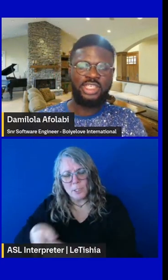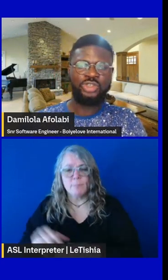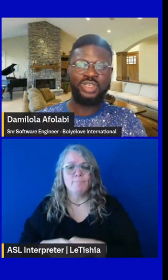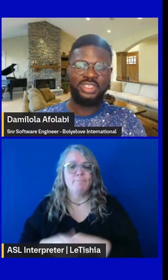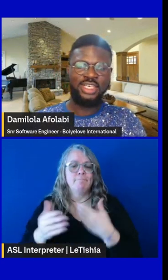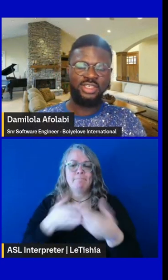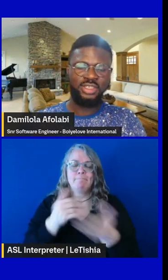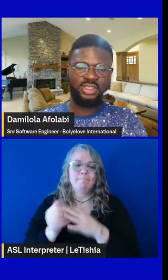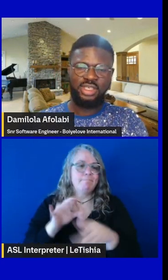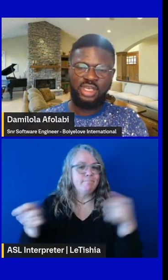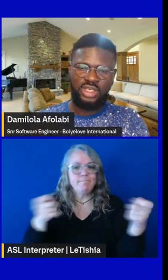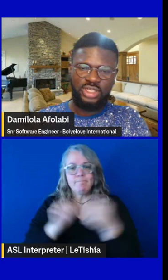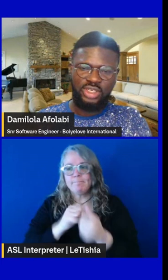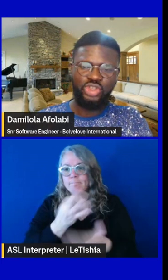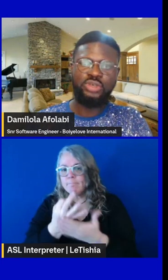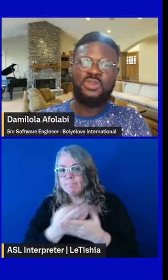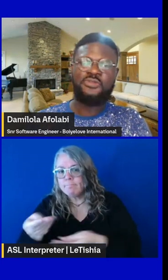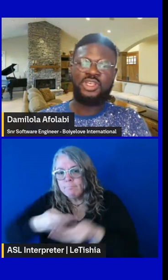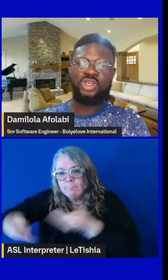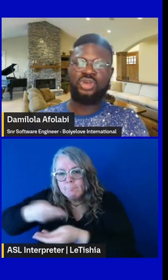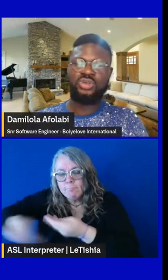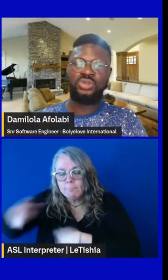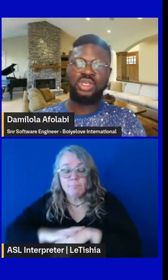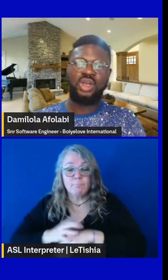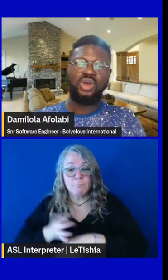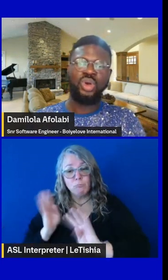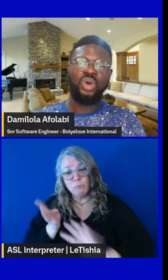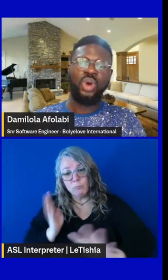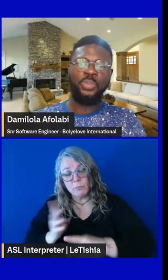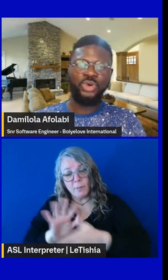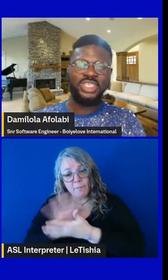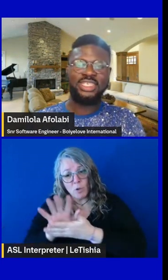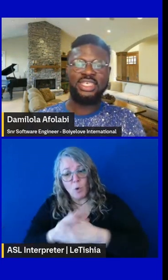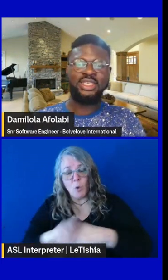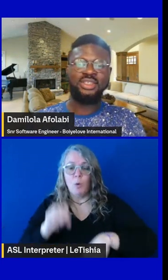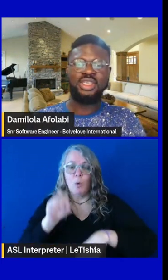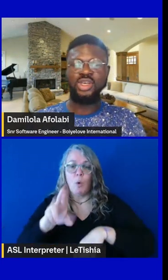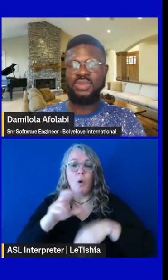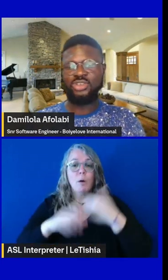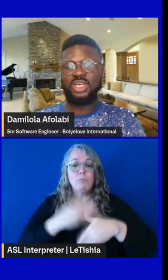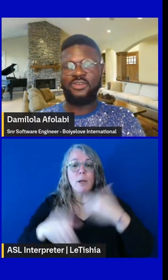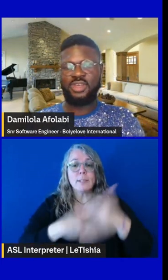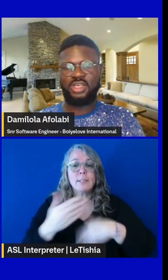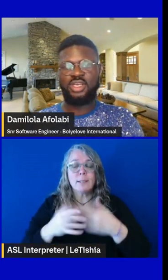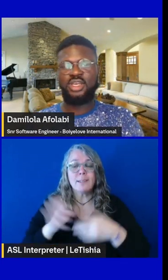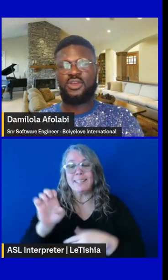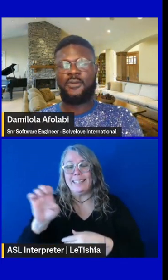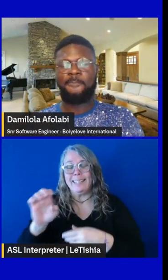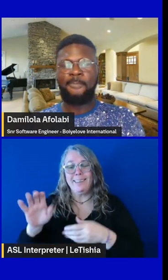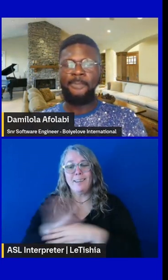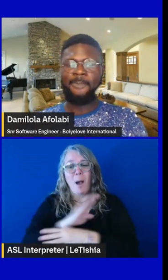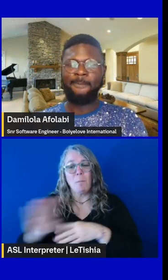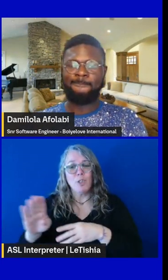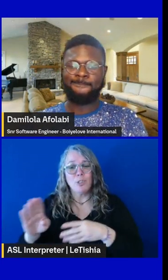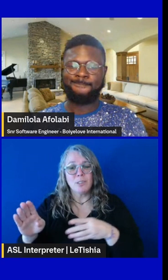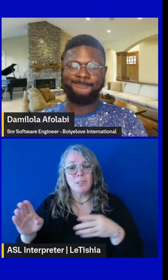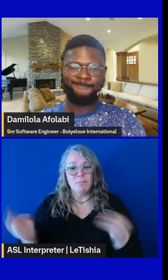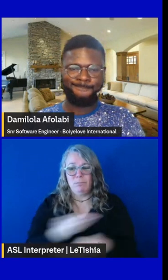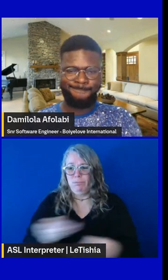handling financial transactions, streaming videos, or processing e-commerce traffic.